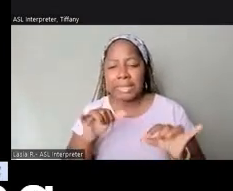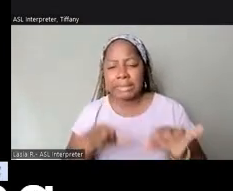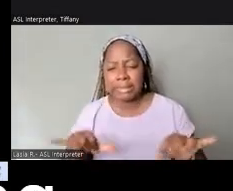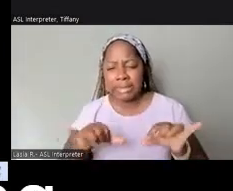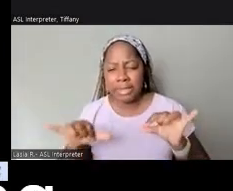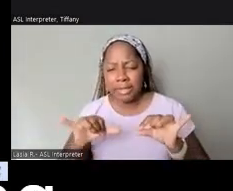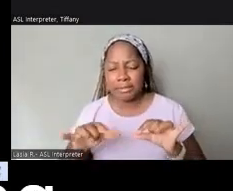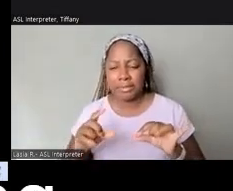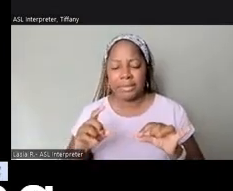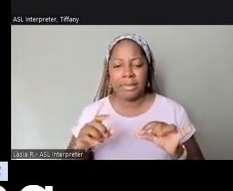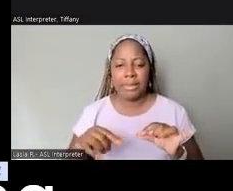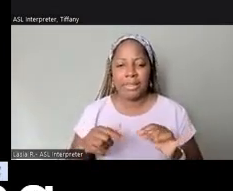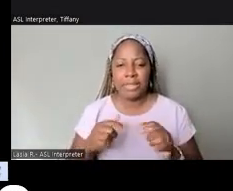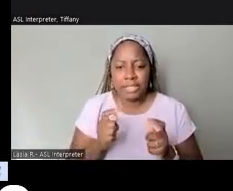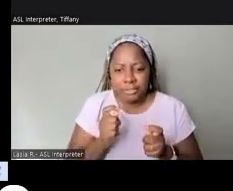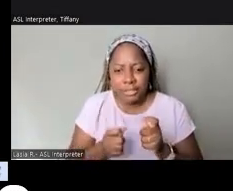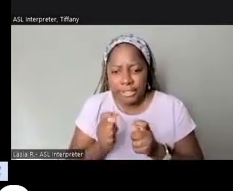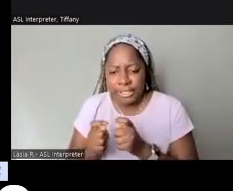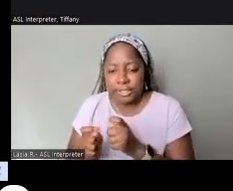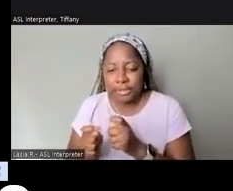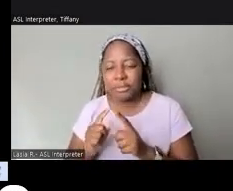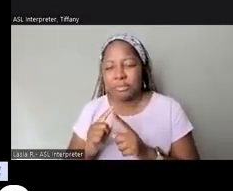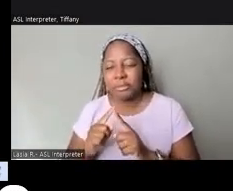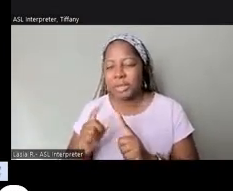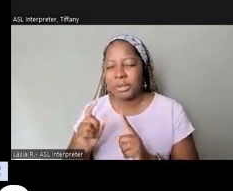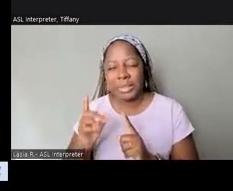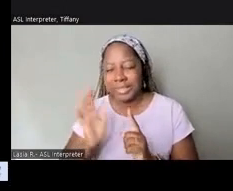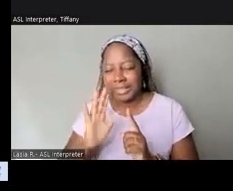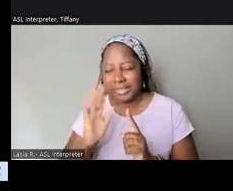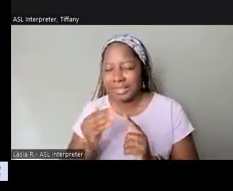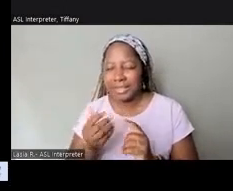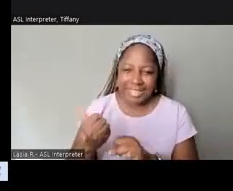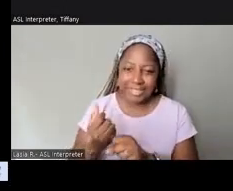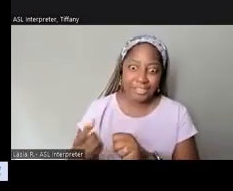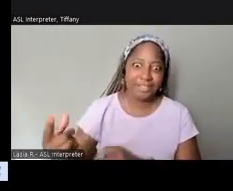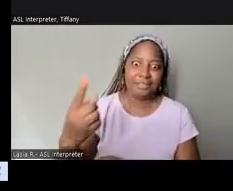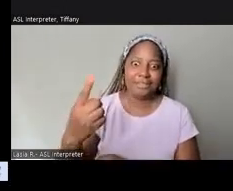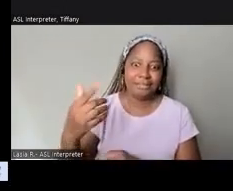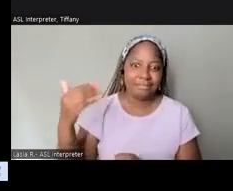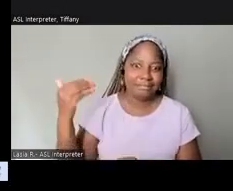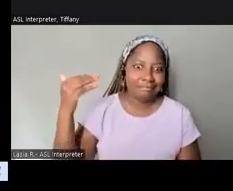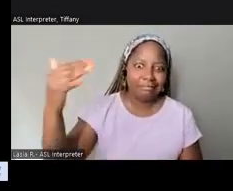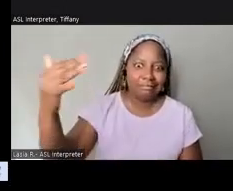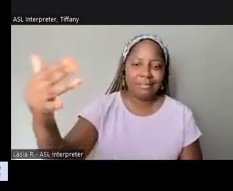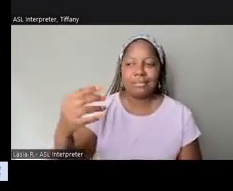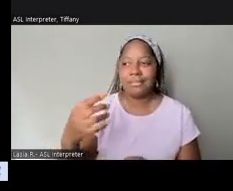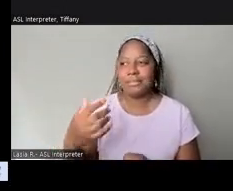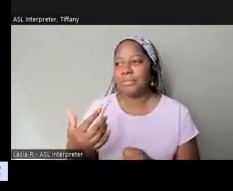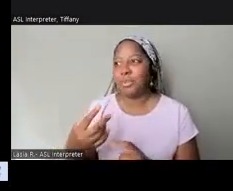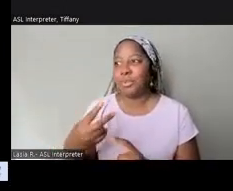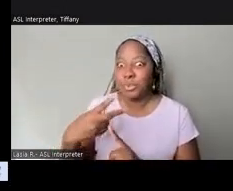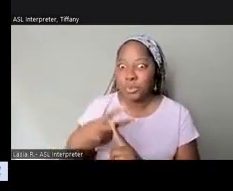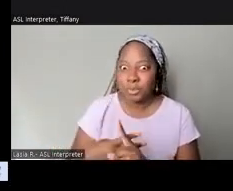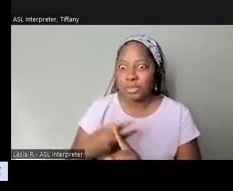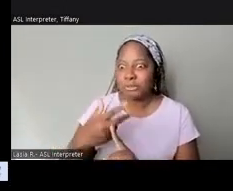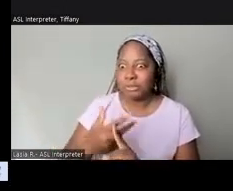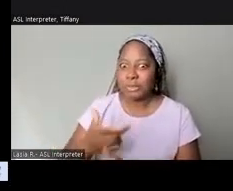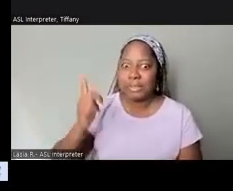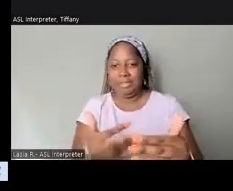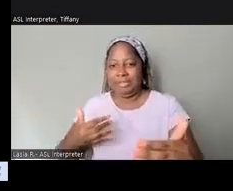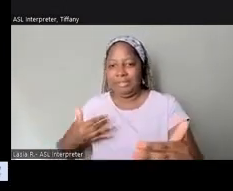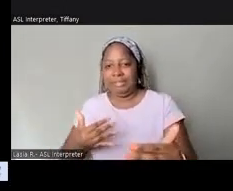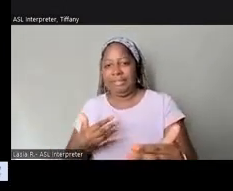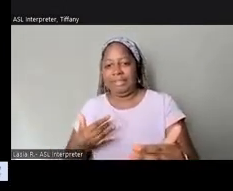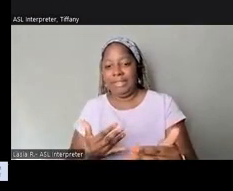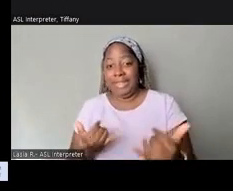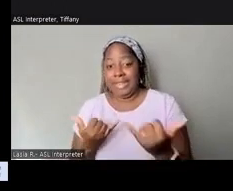bigger change we could be working for, 5-10 years down the road, or 2-3 months down the road, whatever it might be.